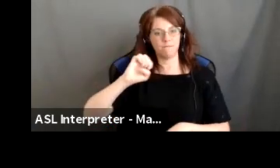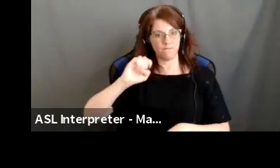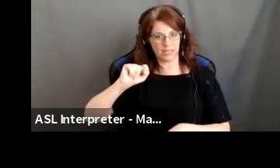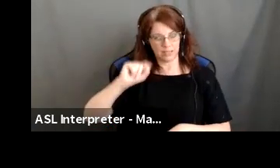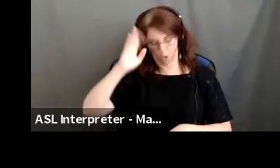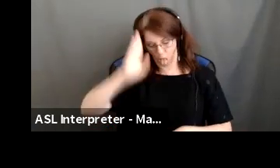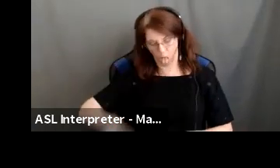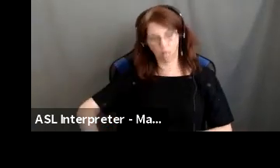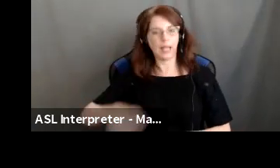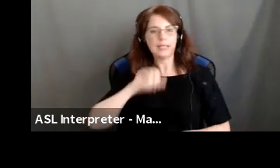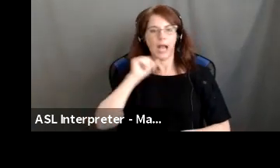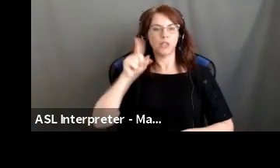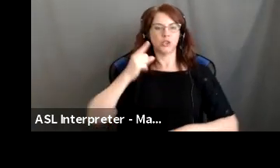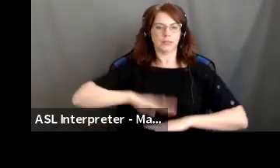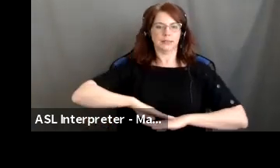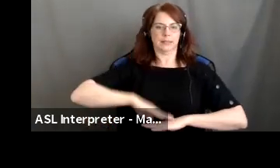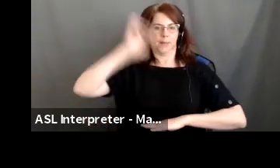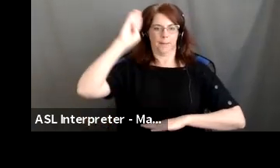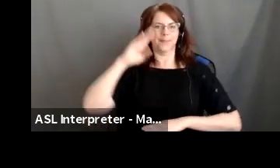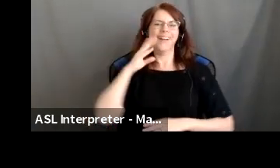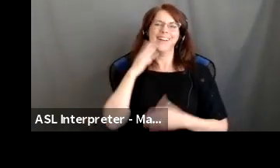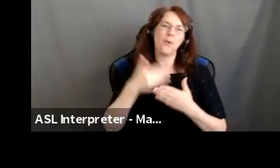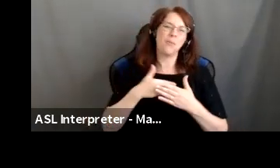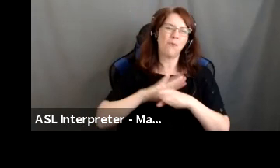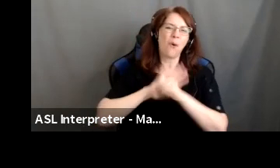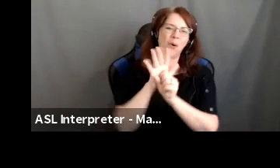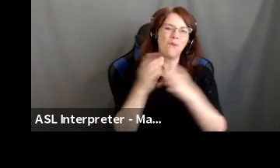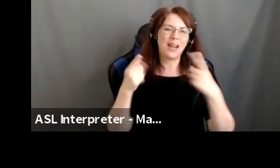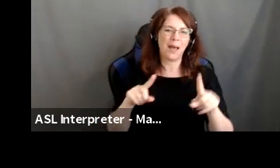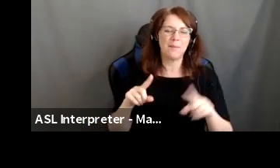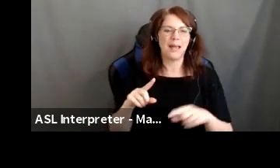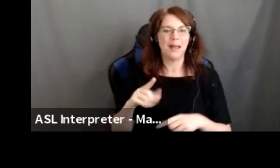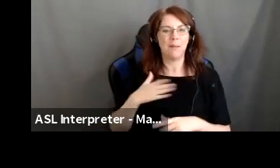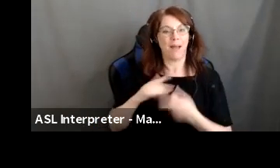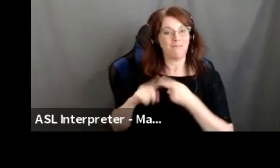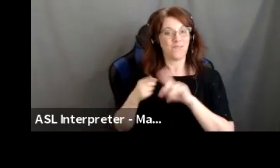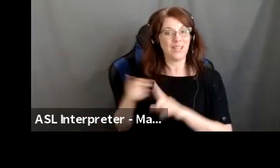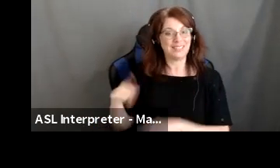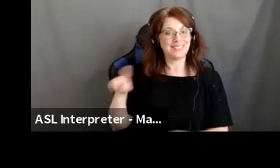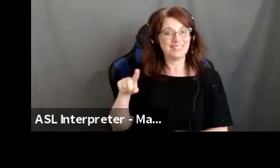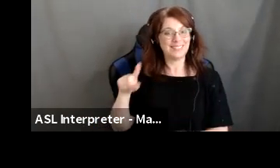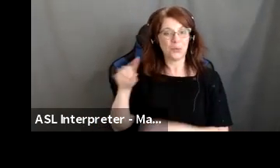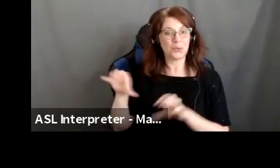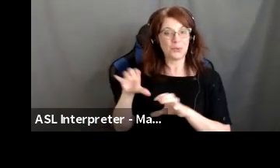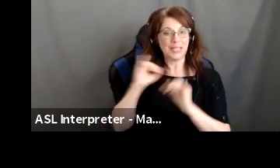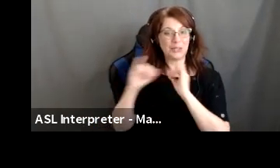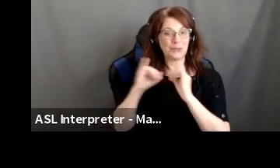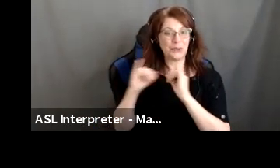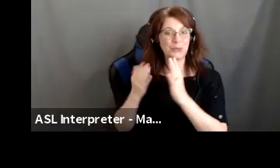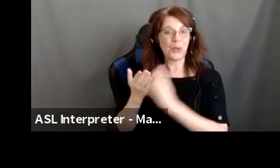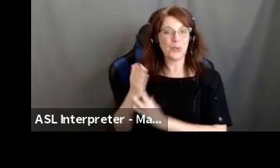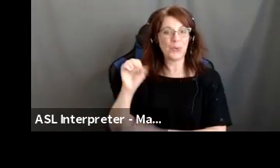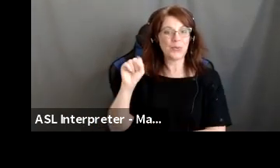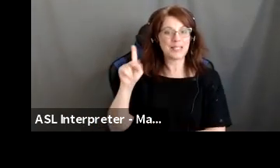So I know that even before COVID happened, I would have some friends who were doing interviews through